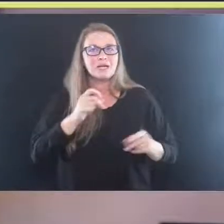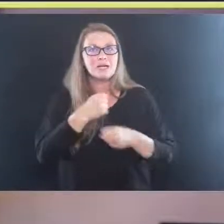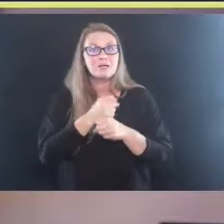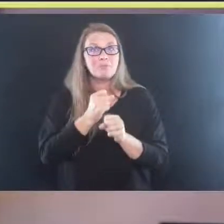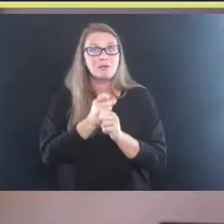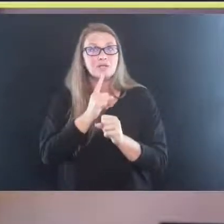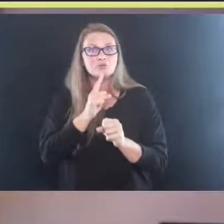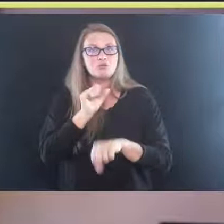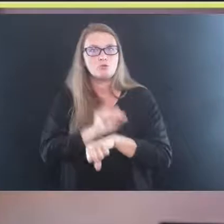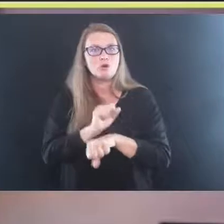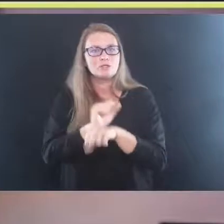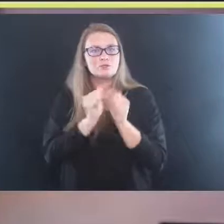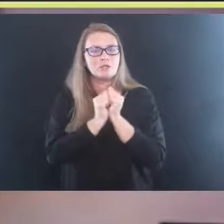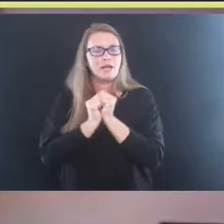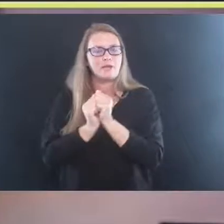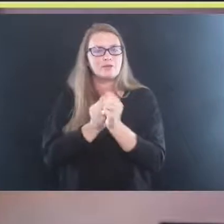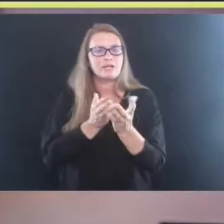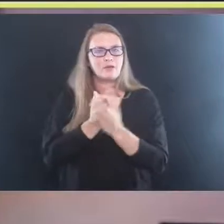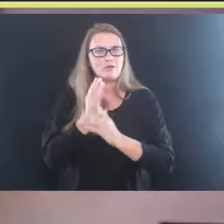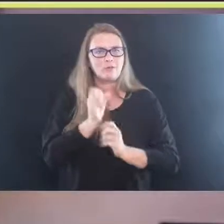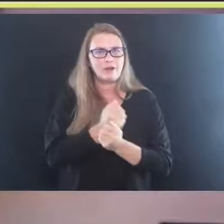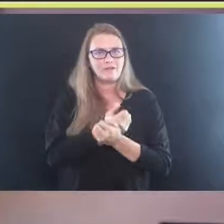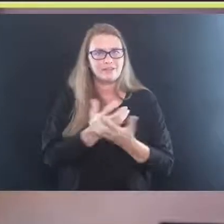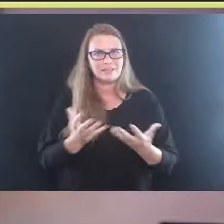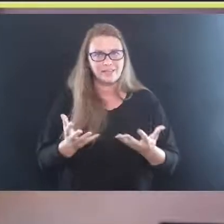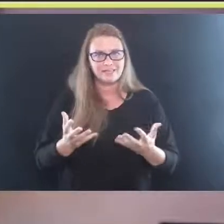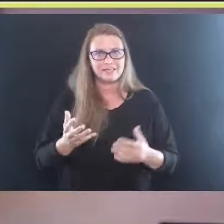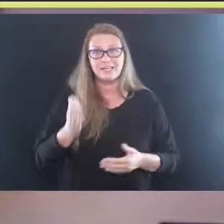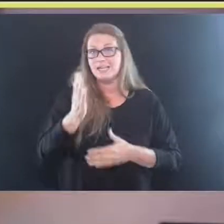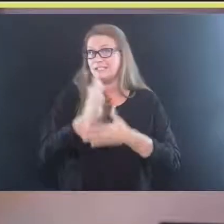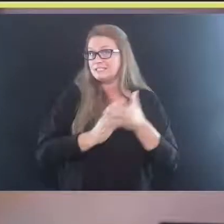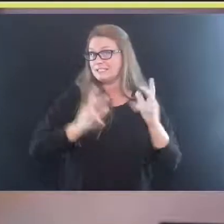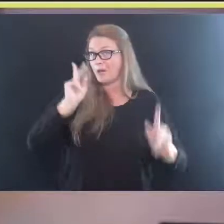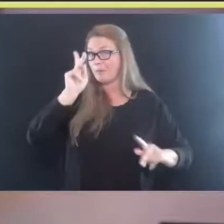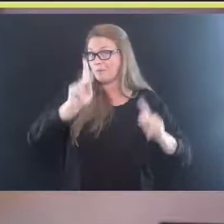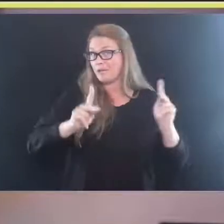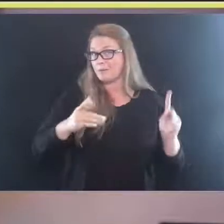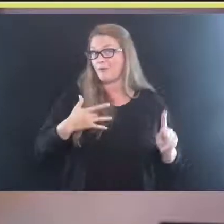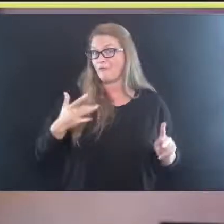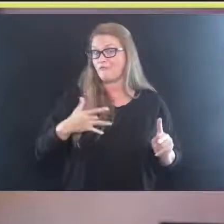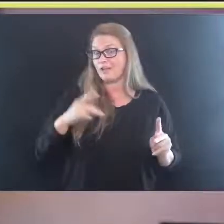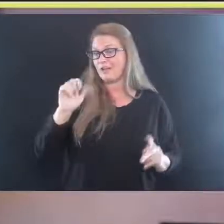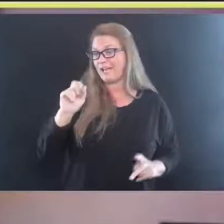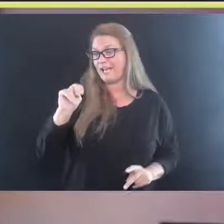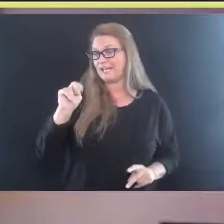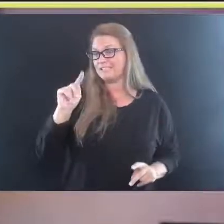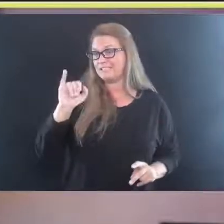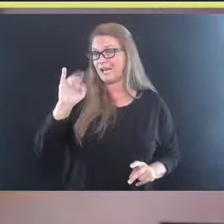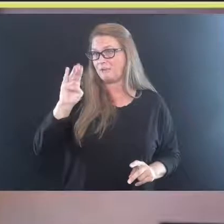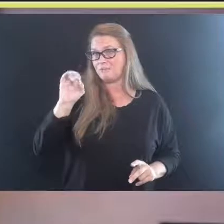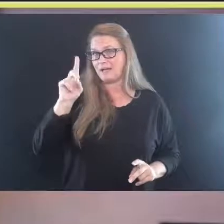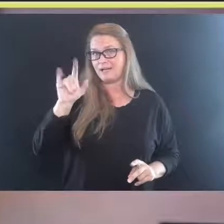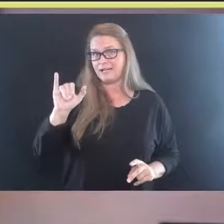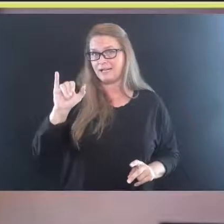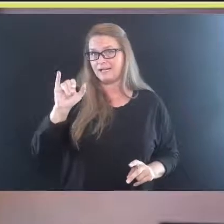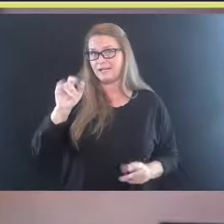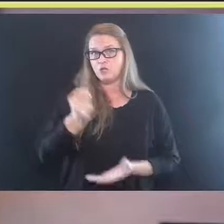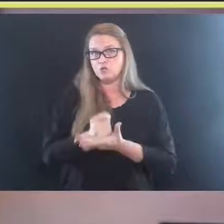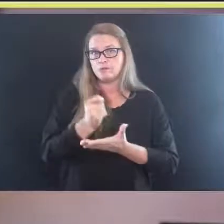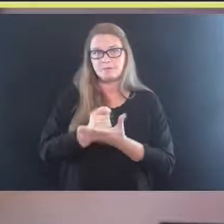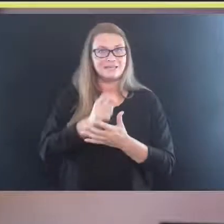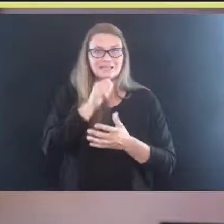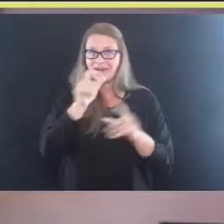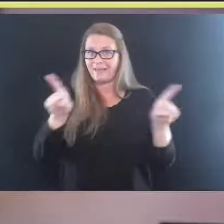this challenge as well. One last note. Some people think that getting antibody treatment is the same as vaccination, and it's